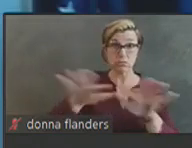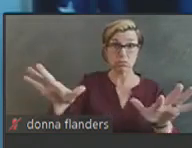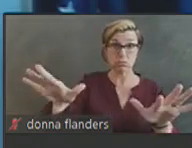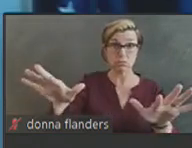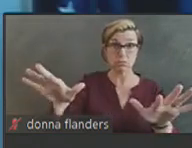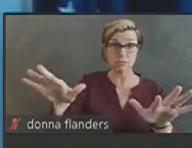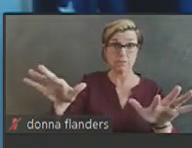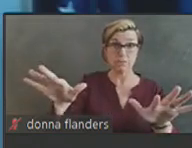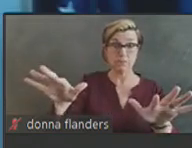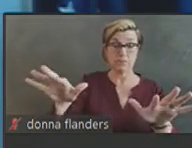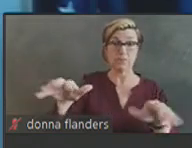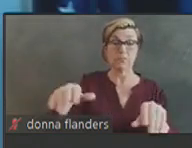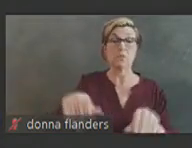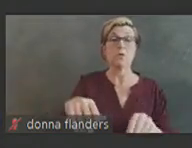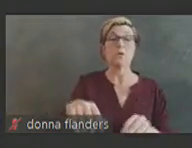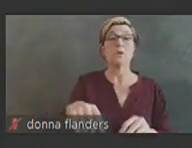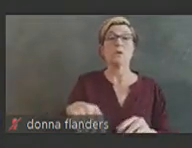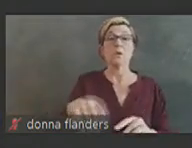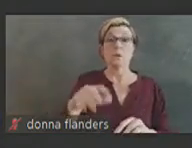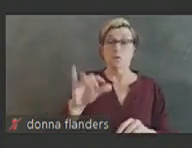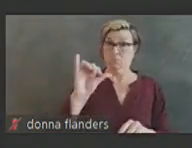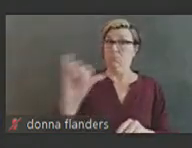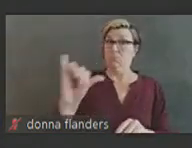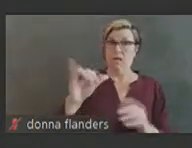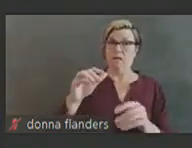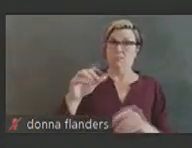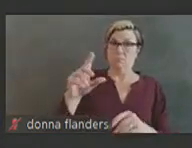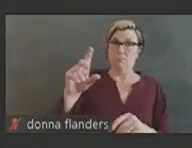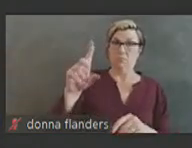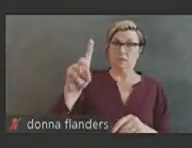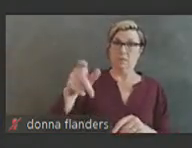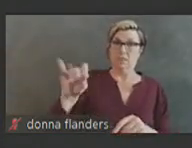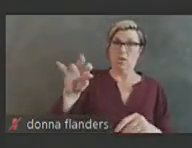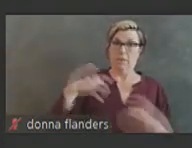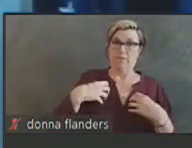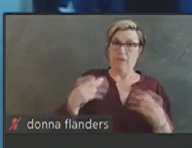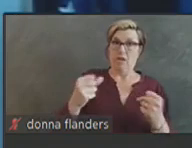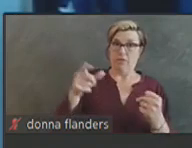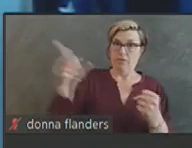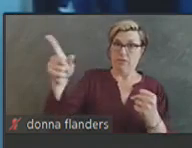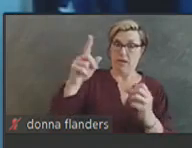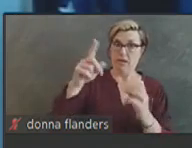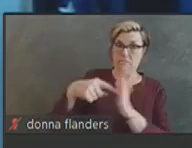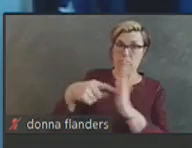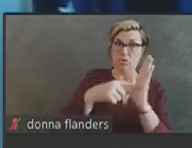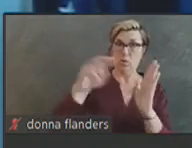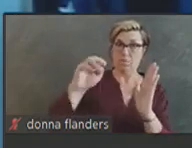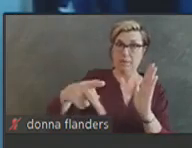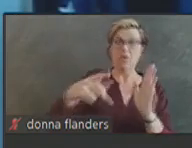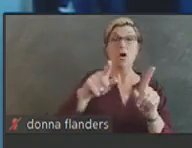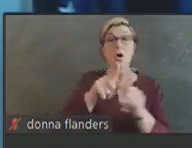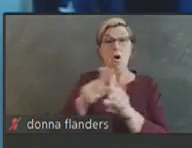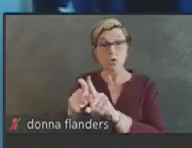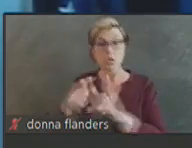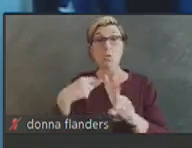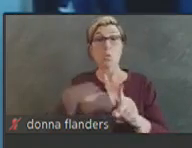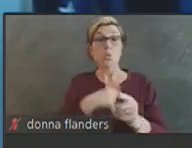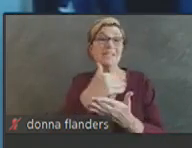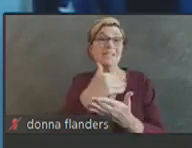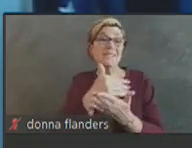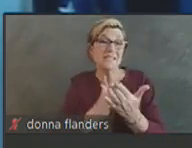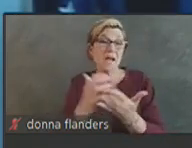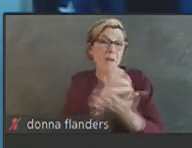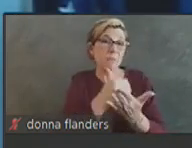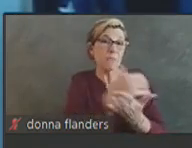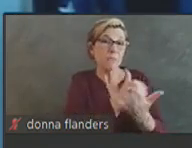data. So that is evidence enough. And also the partial data that's been collected in recent weeks